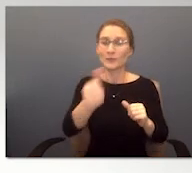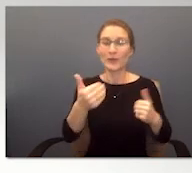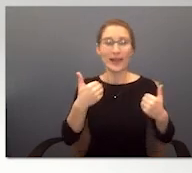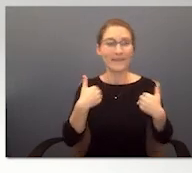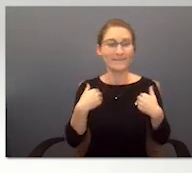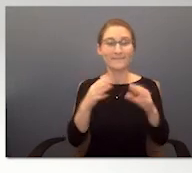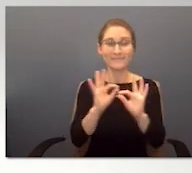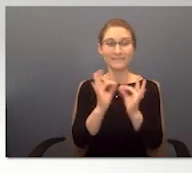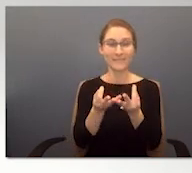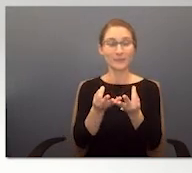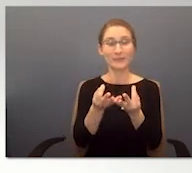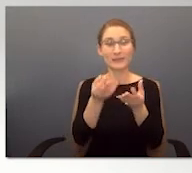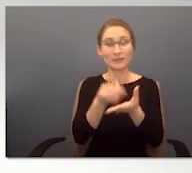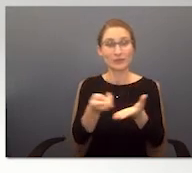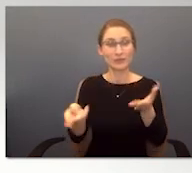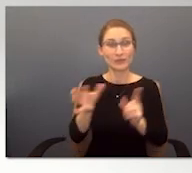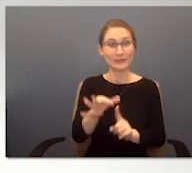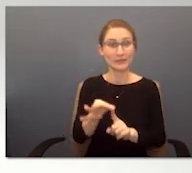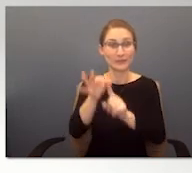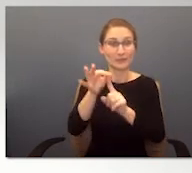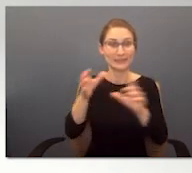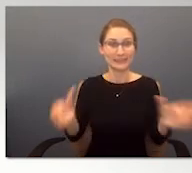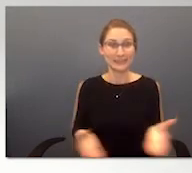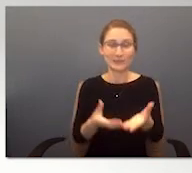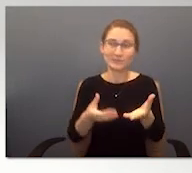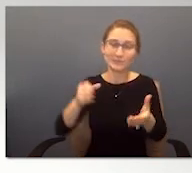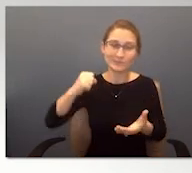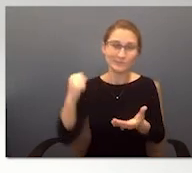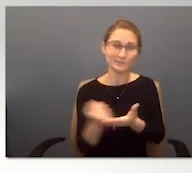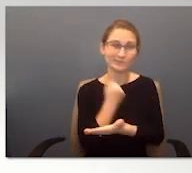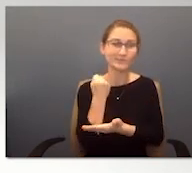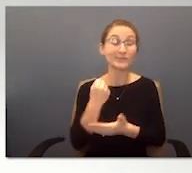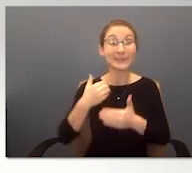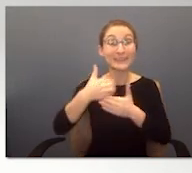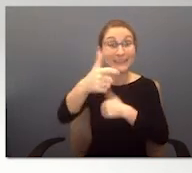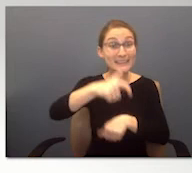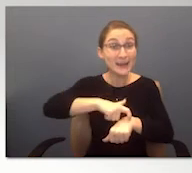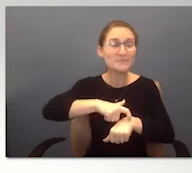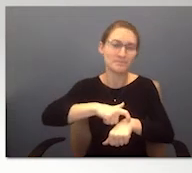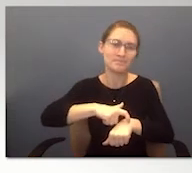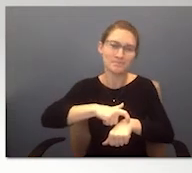family resource specialist here, and for the next time we'll have this.